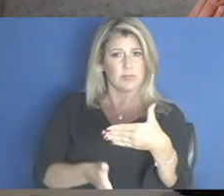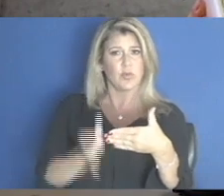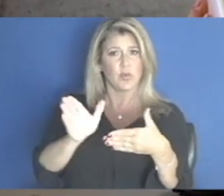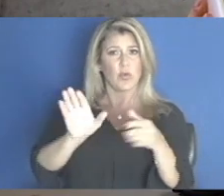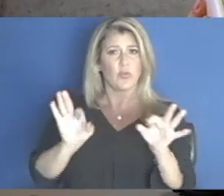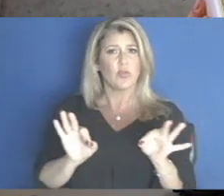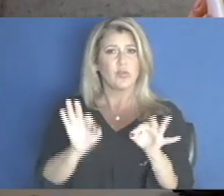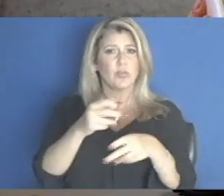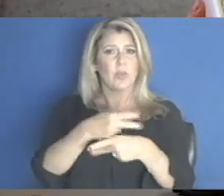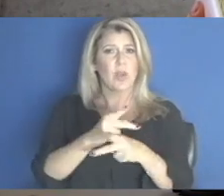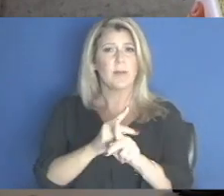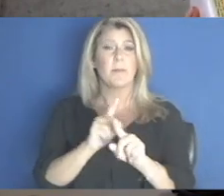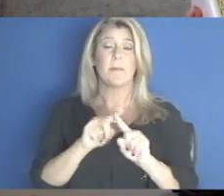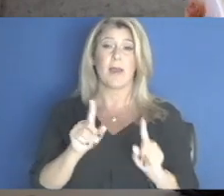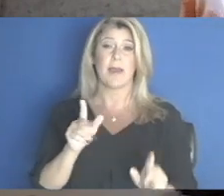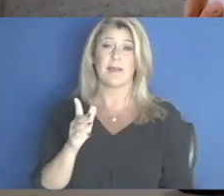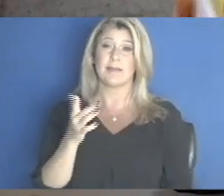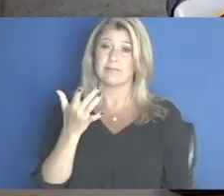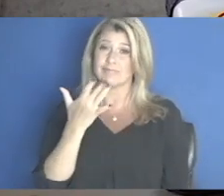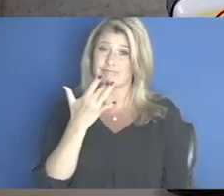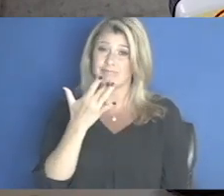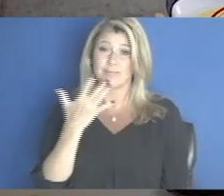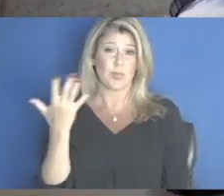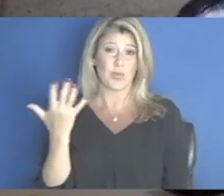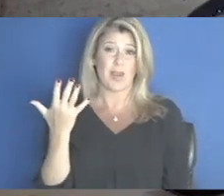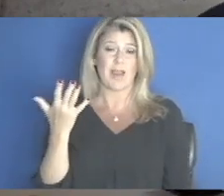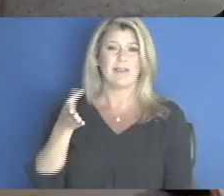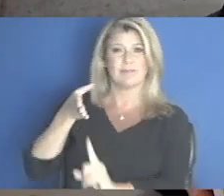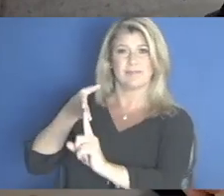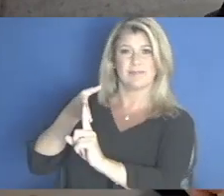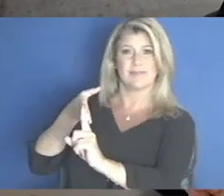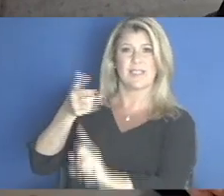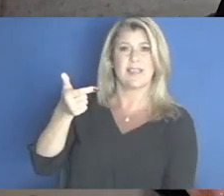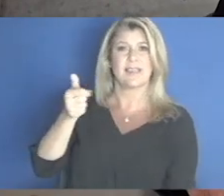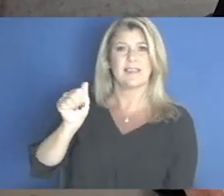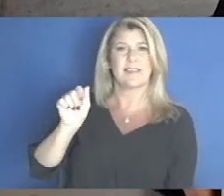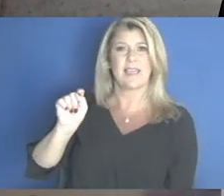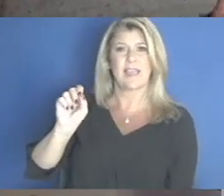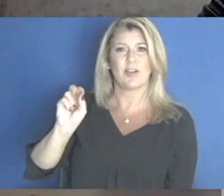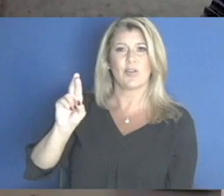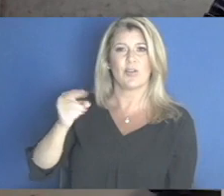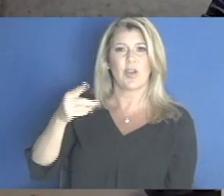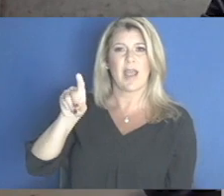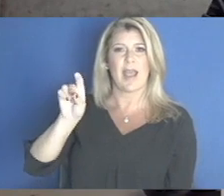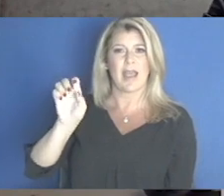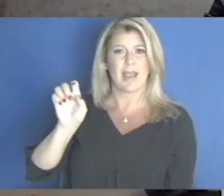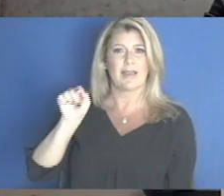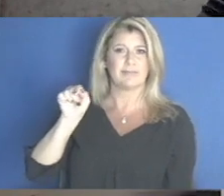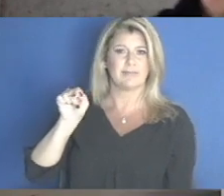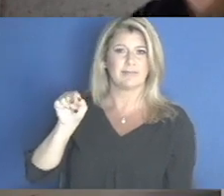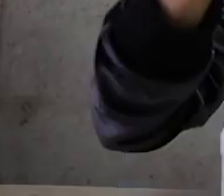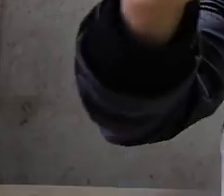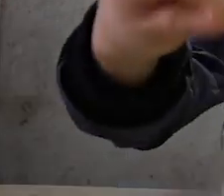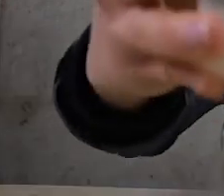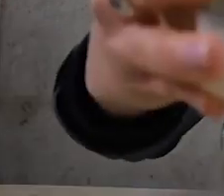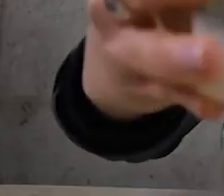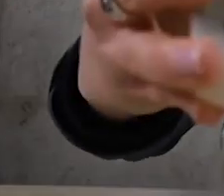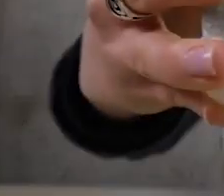to finish your pieces, but personally, I love gator hide.